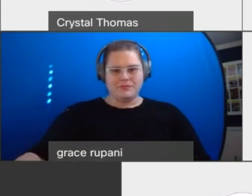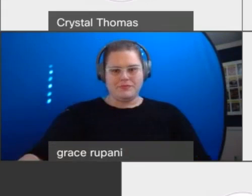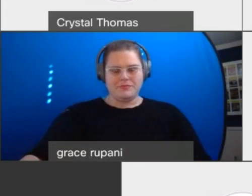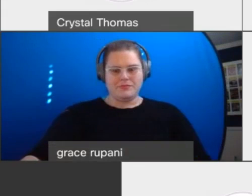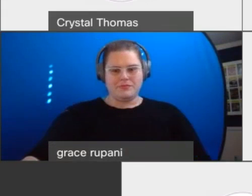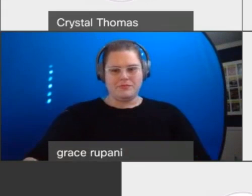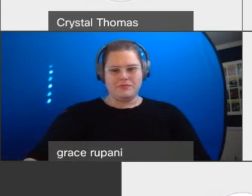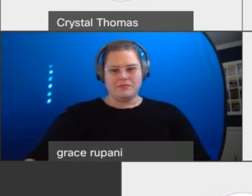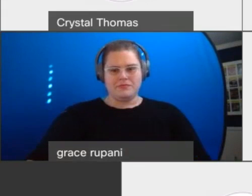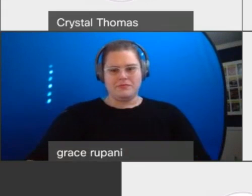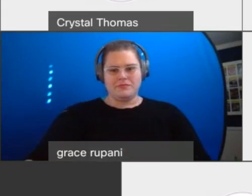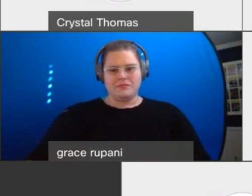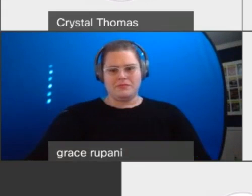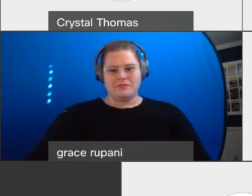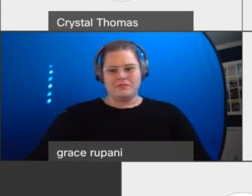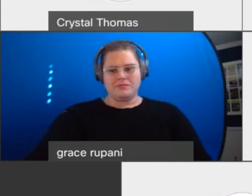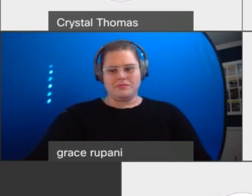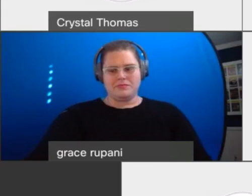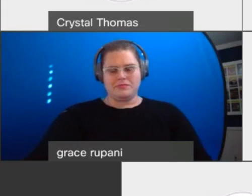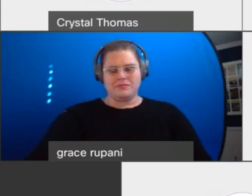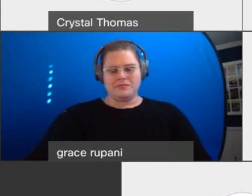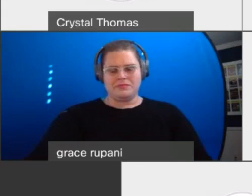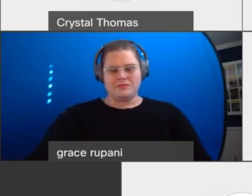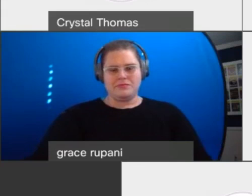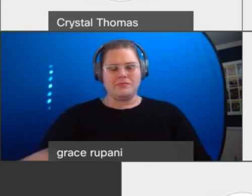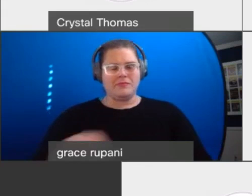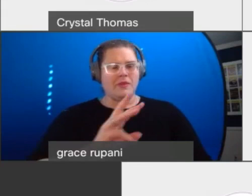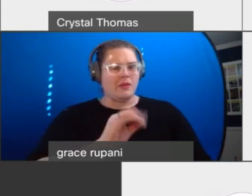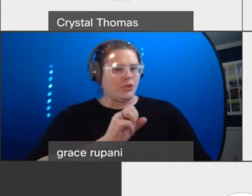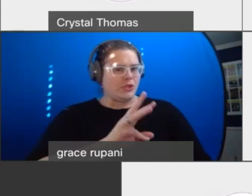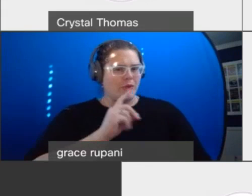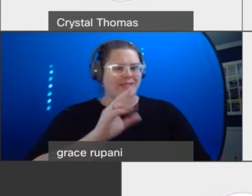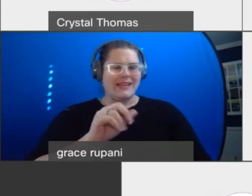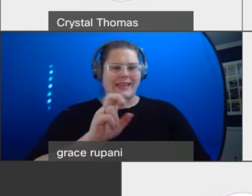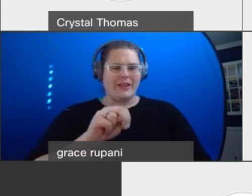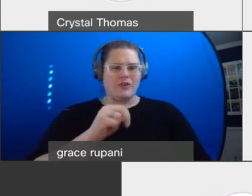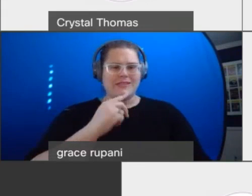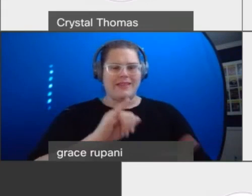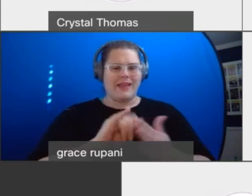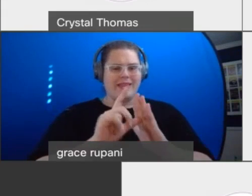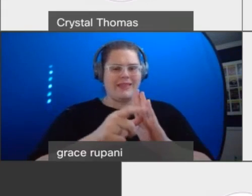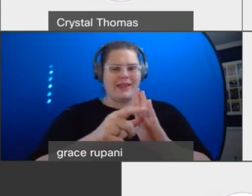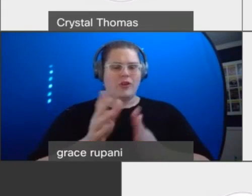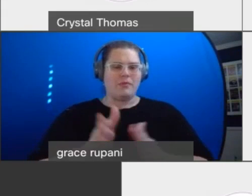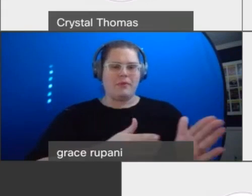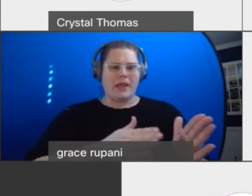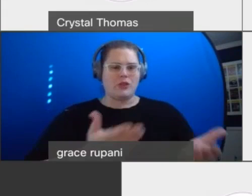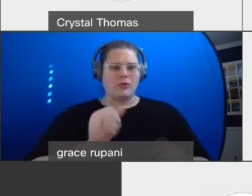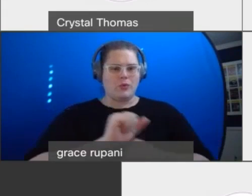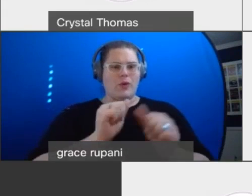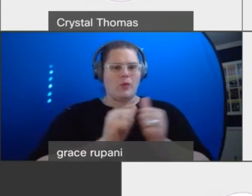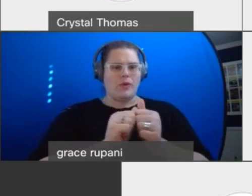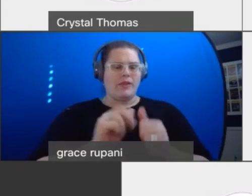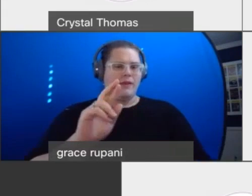Karen's response is that there's a plan later on to be partnering with pharmacies to administer the vaccine.